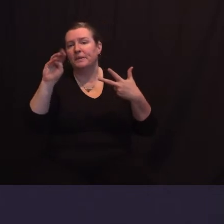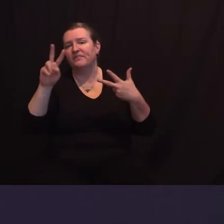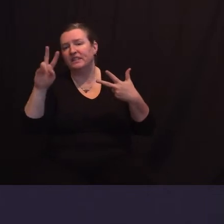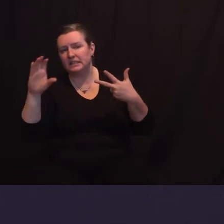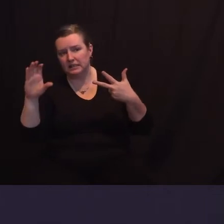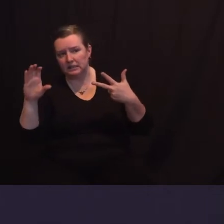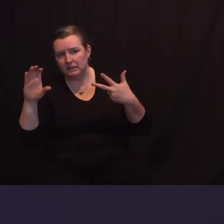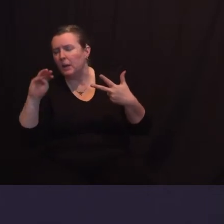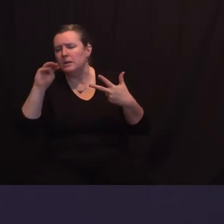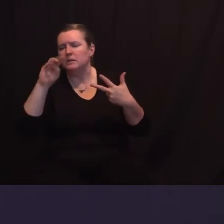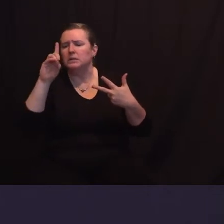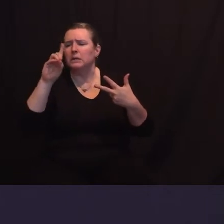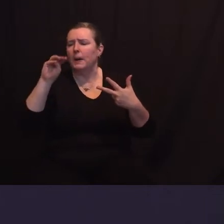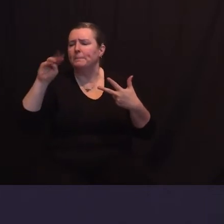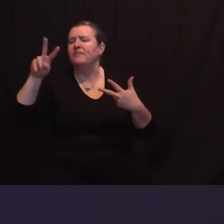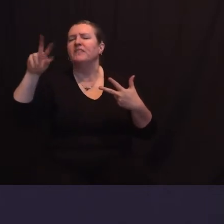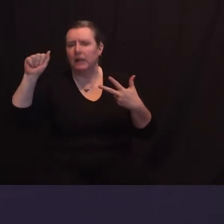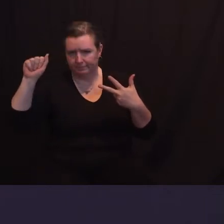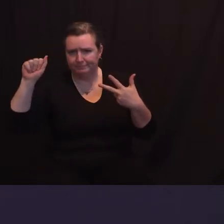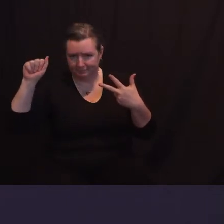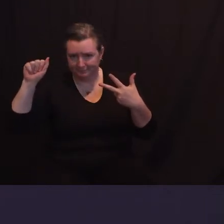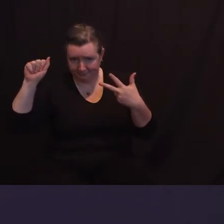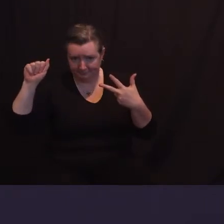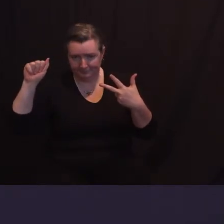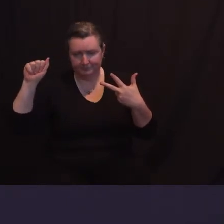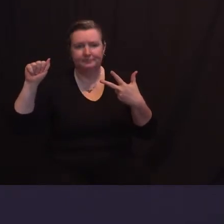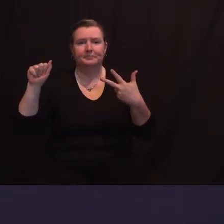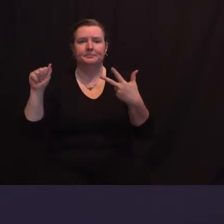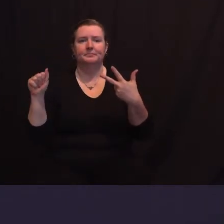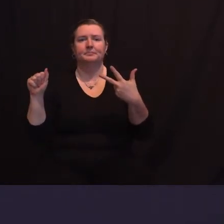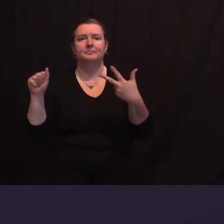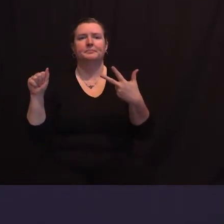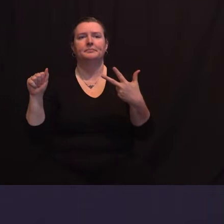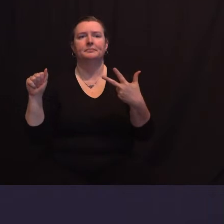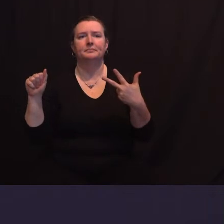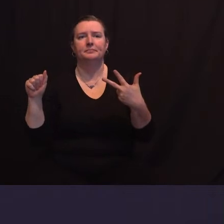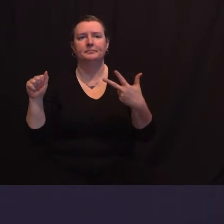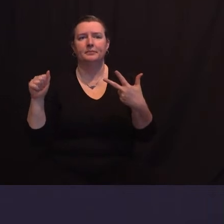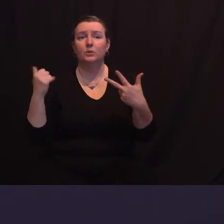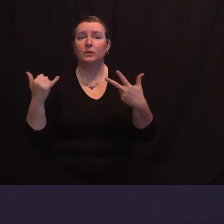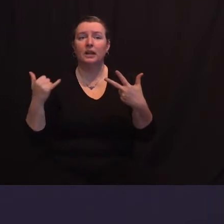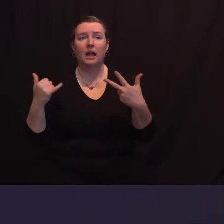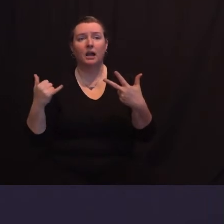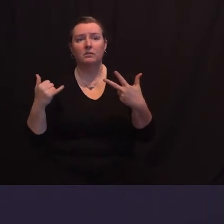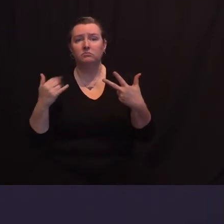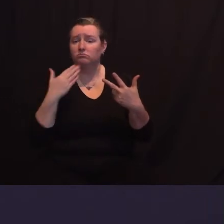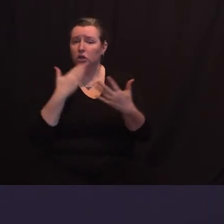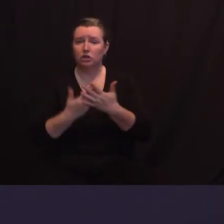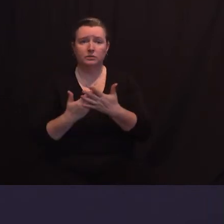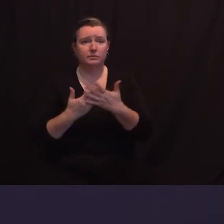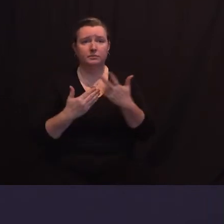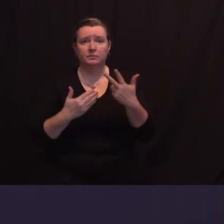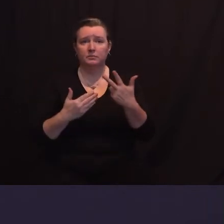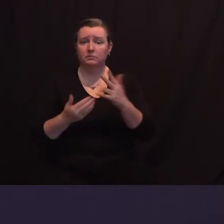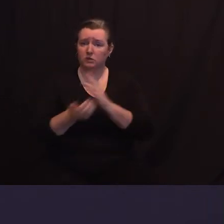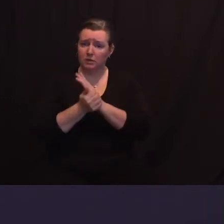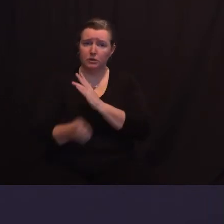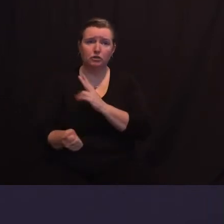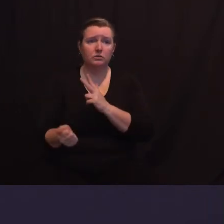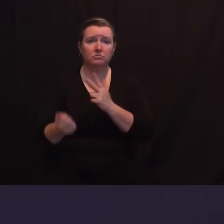We have, at the moment, very good and able leadership in each of